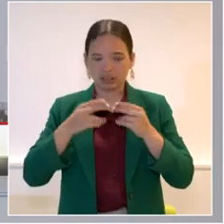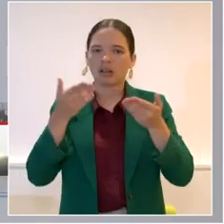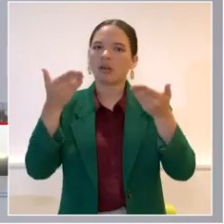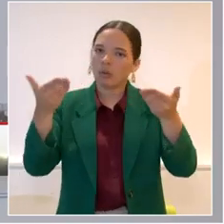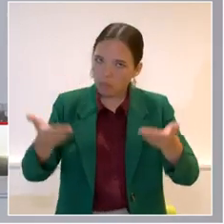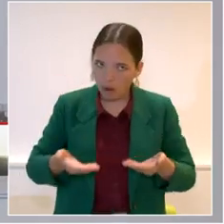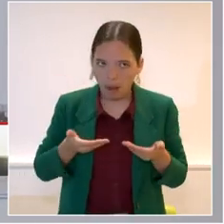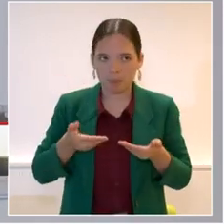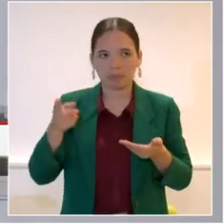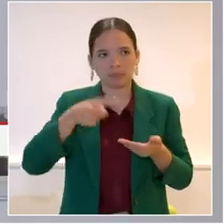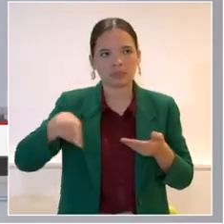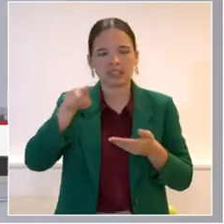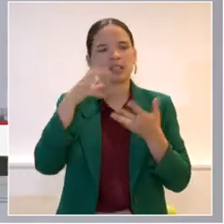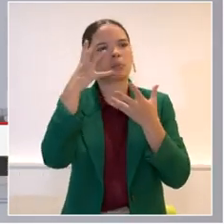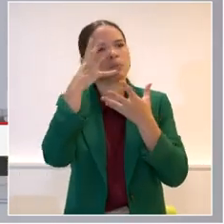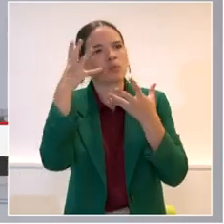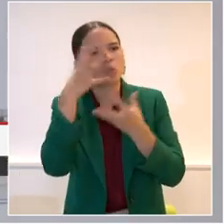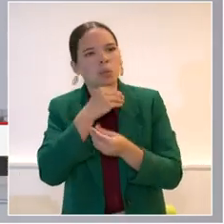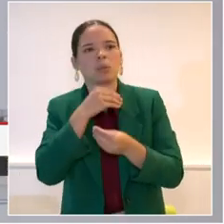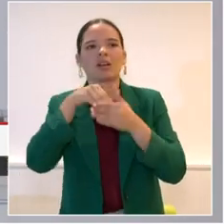dignified and accessible.